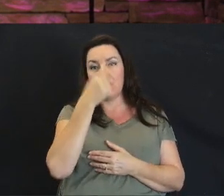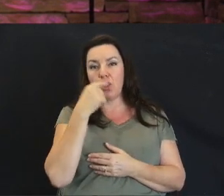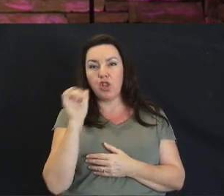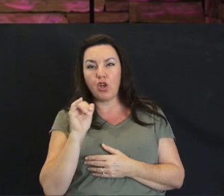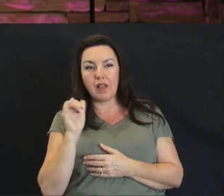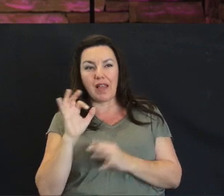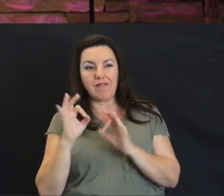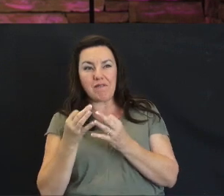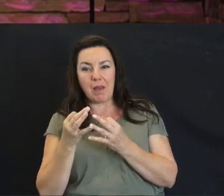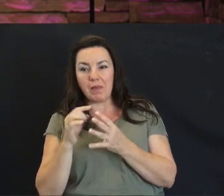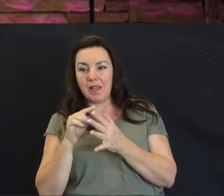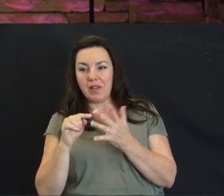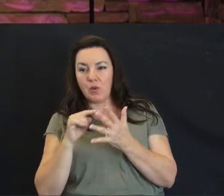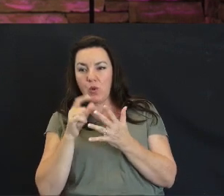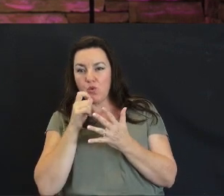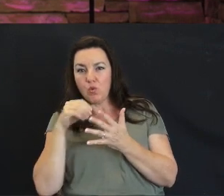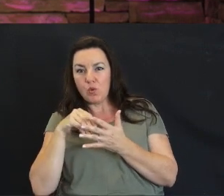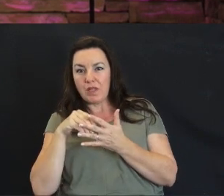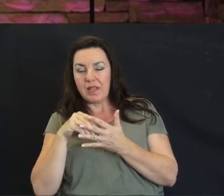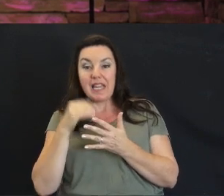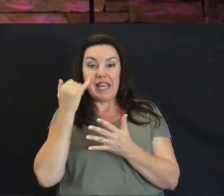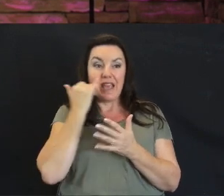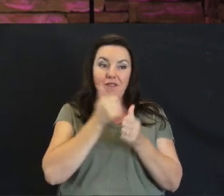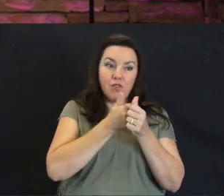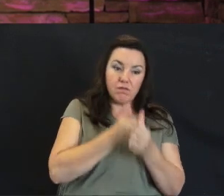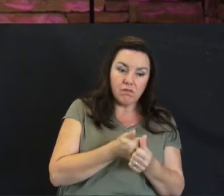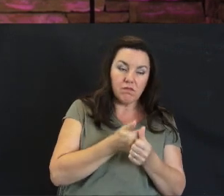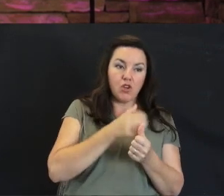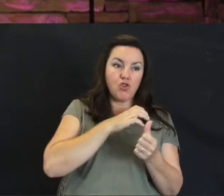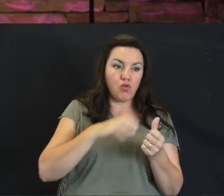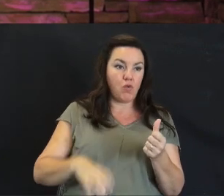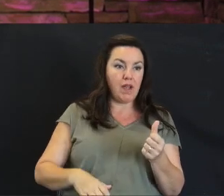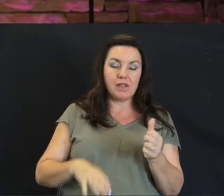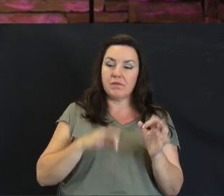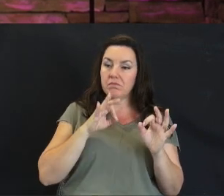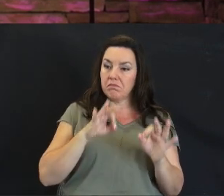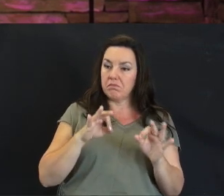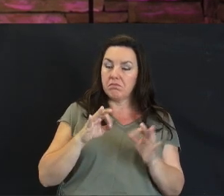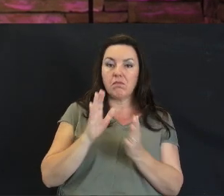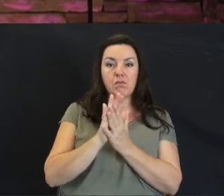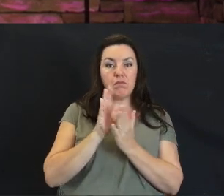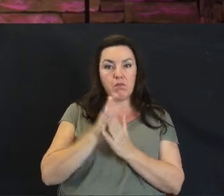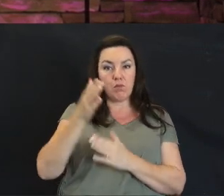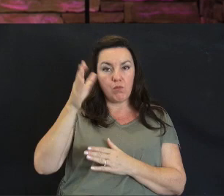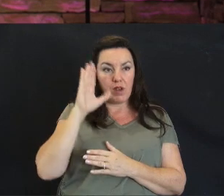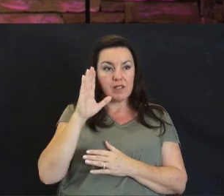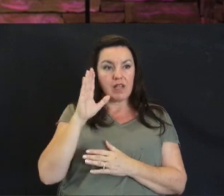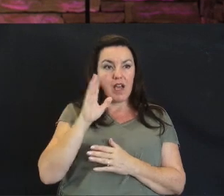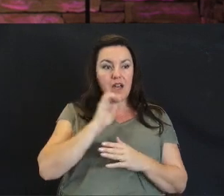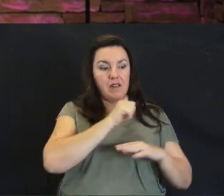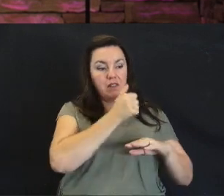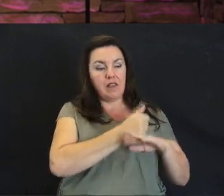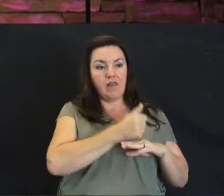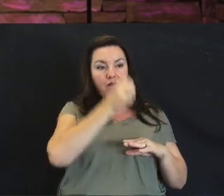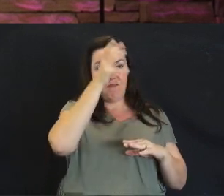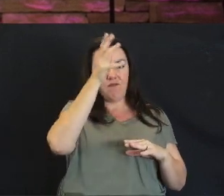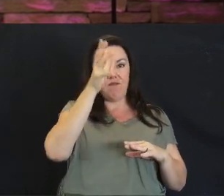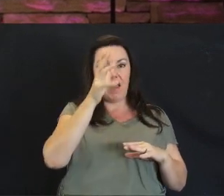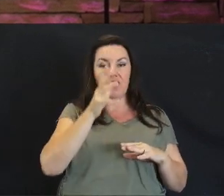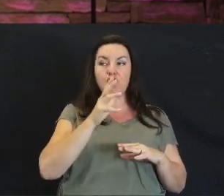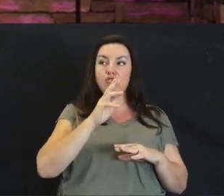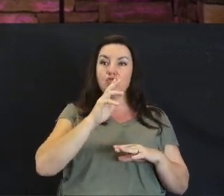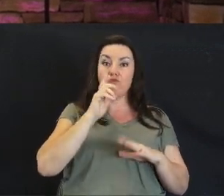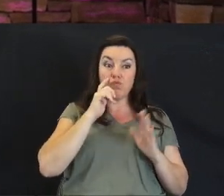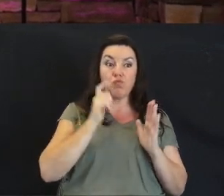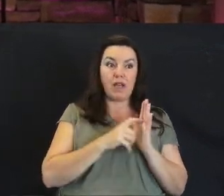If Christ is in it You are right where you're Supposed to be Doing what God wants you To be doing Praise God The founding fathers Recognized the importance Of